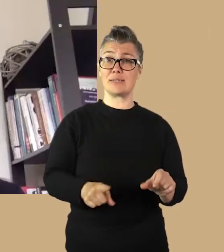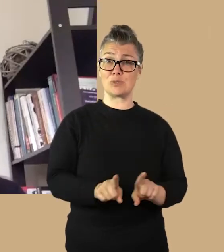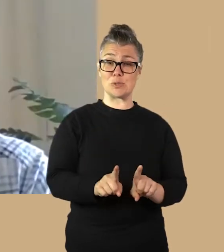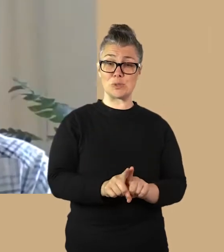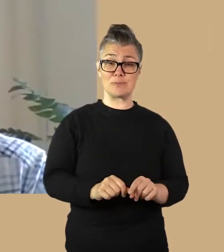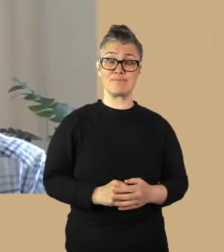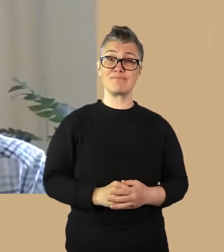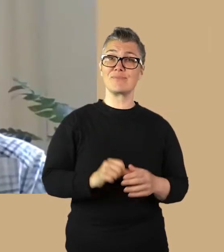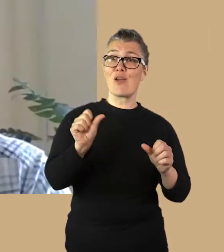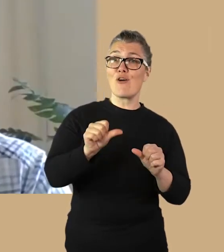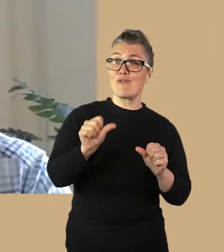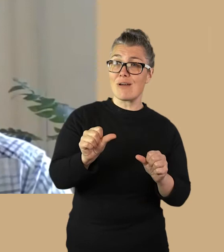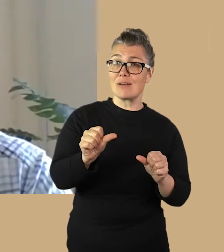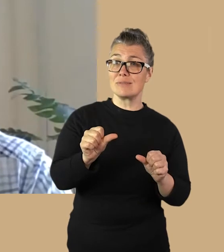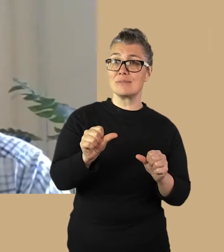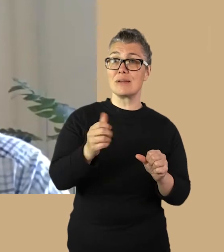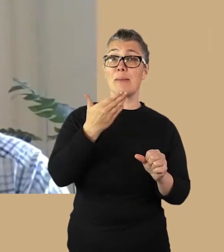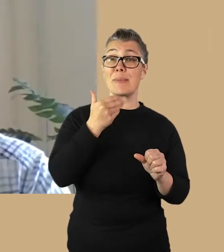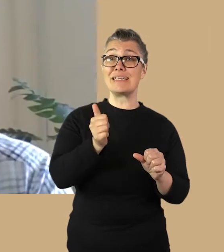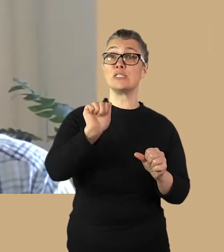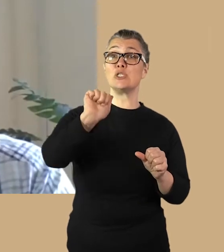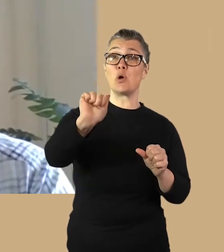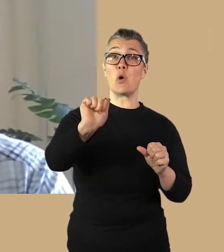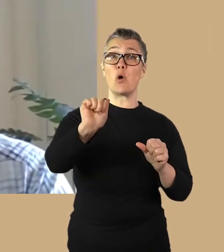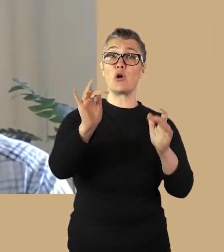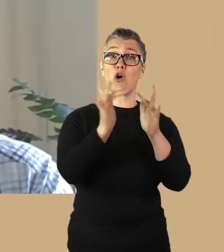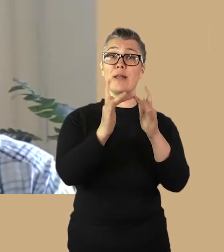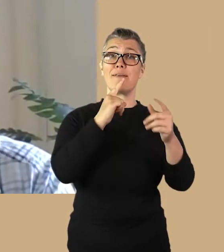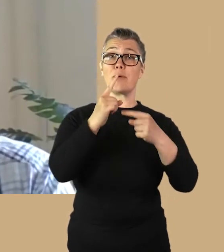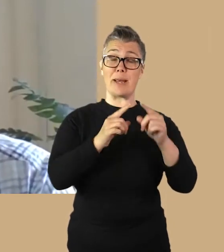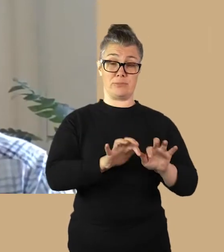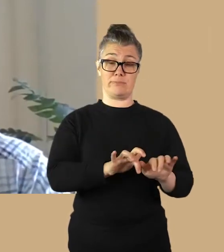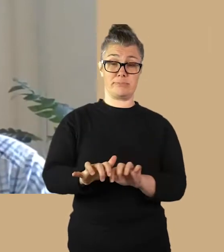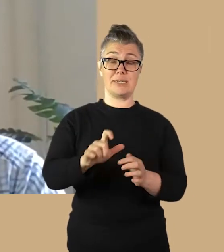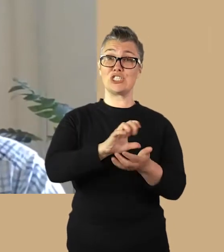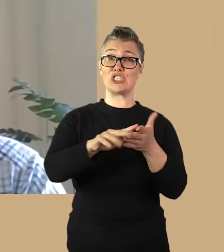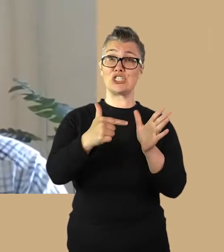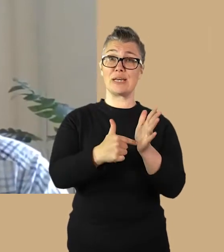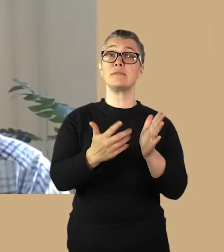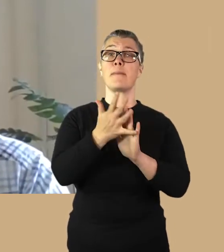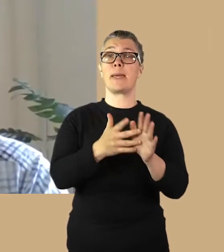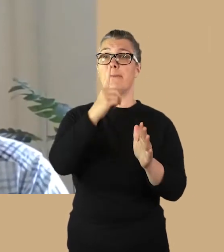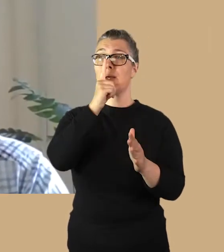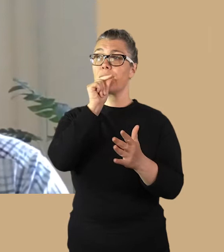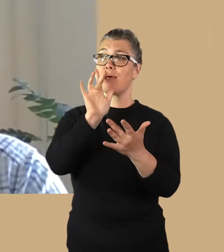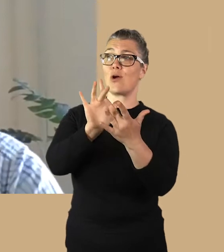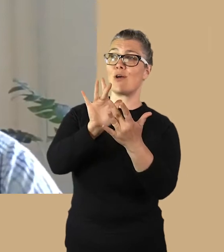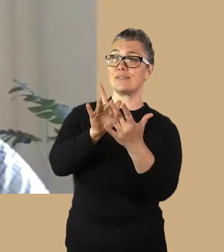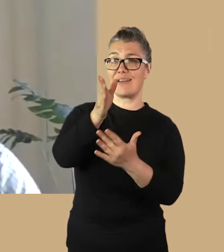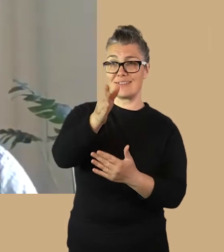answer. So in that case, if you don't mind, can you put in your contact details in the chat box so Of that course. people can contact